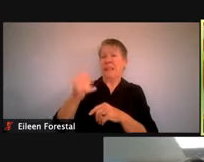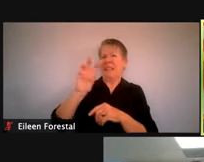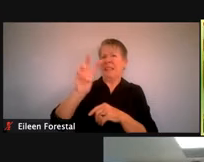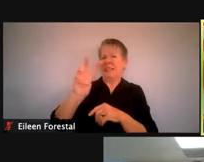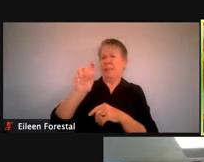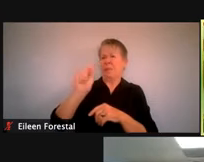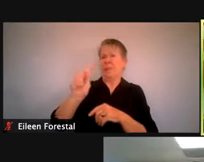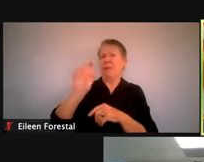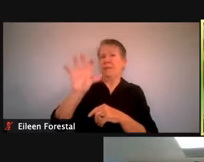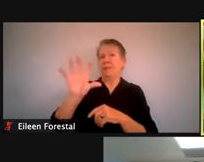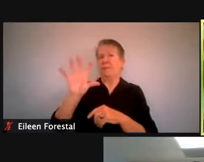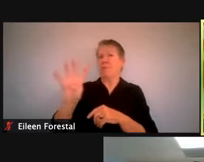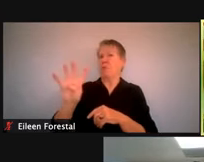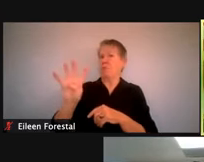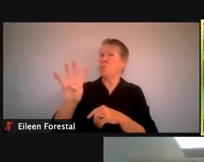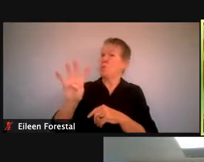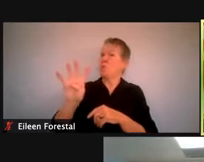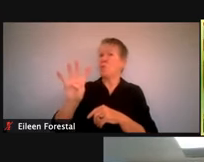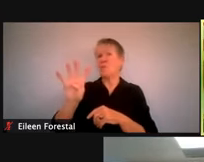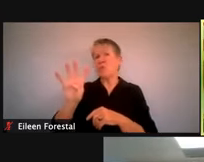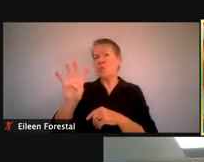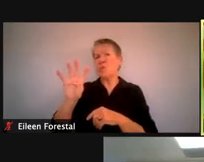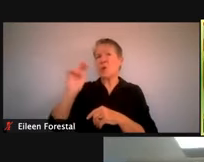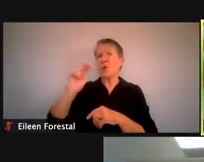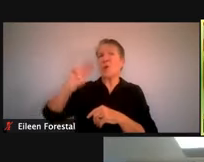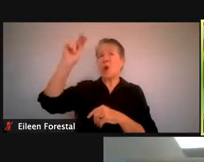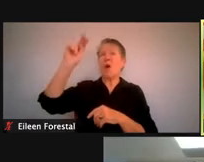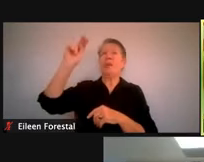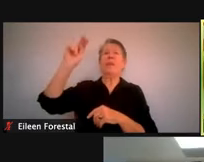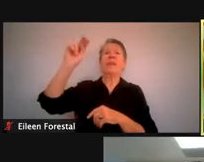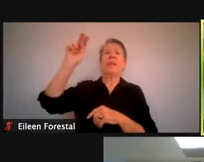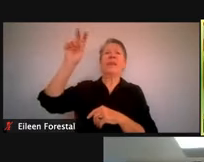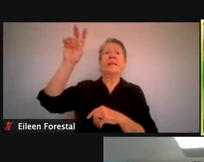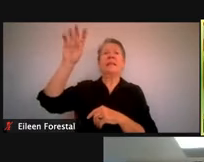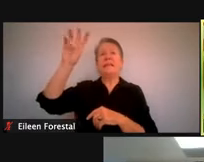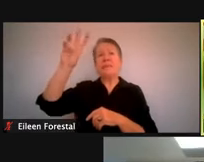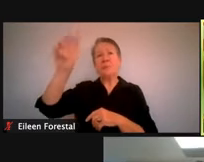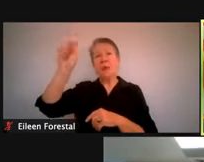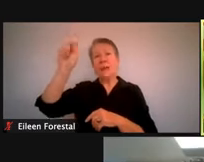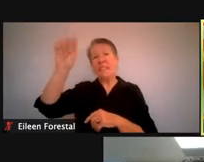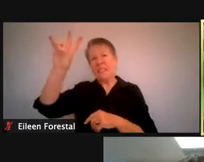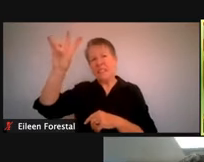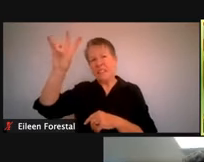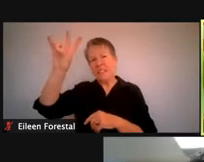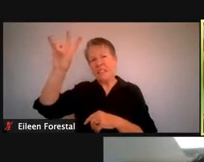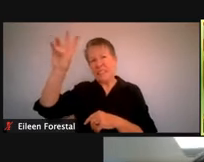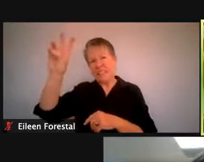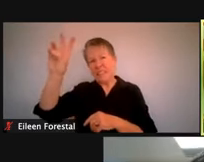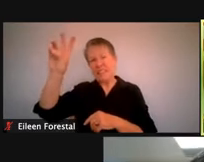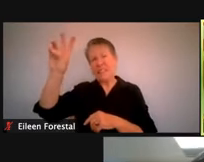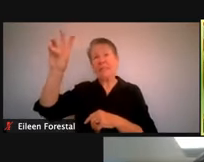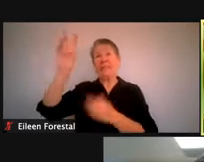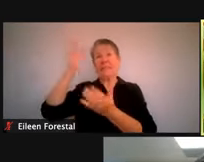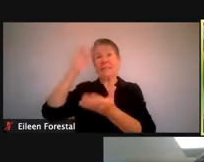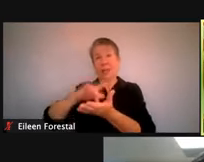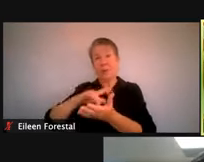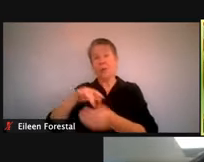6.54%. The northern part of the state is reporting 6.76%. The central part of the